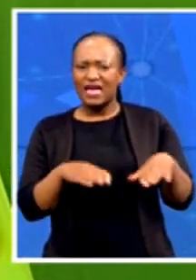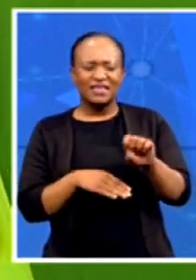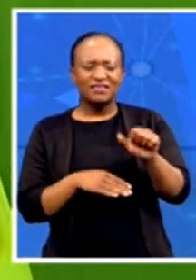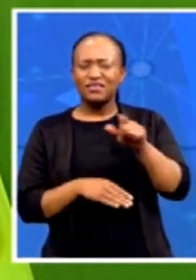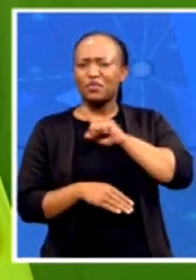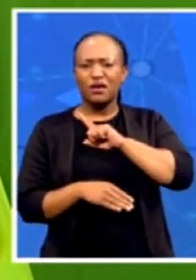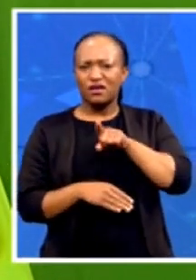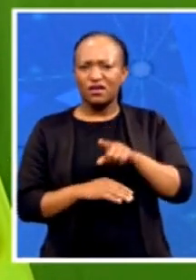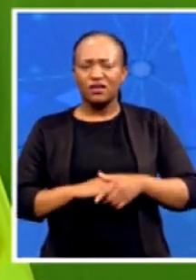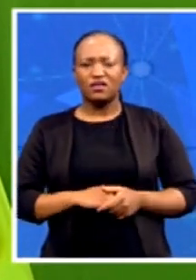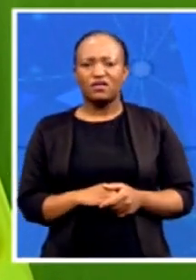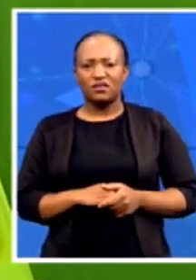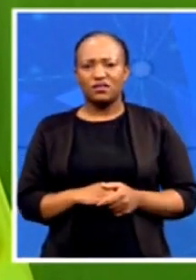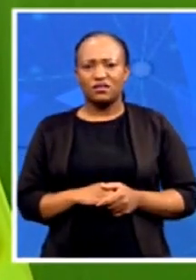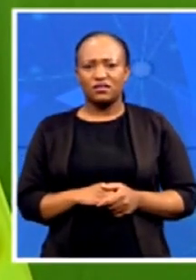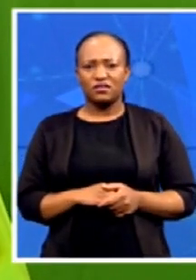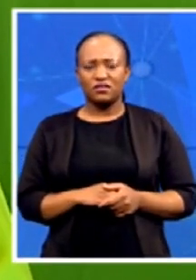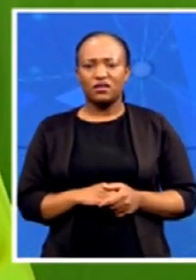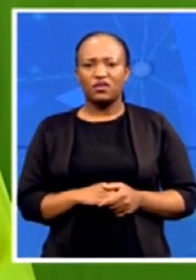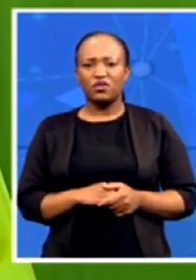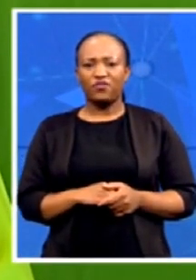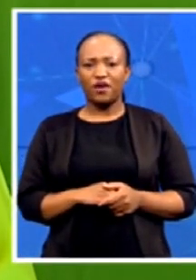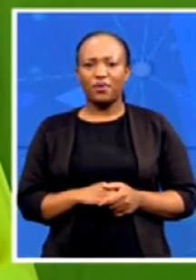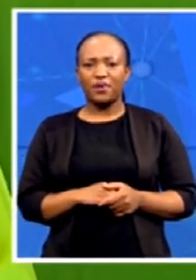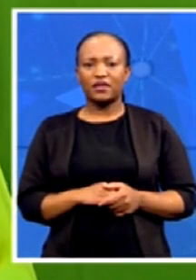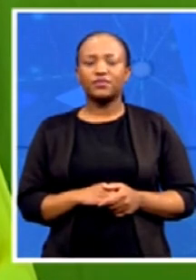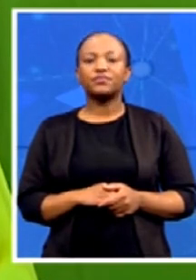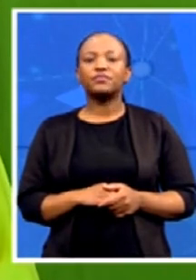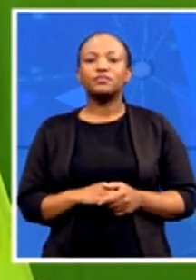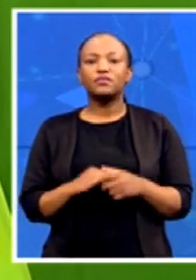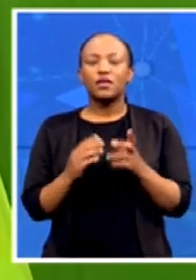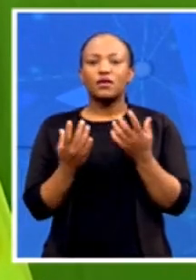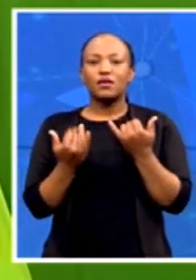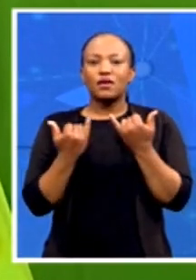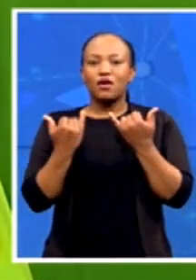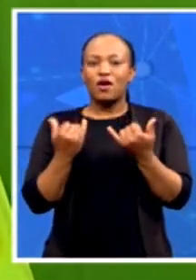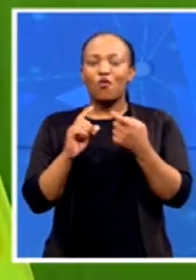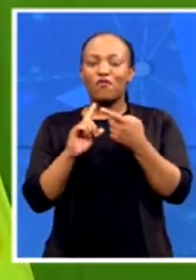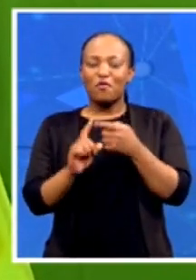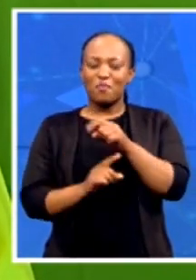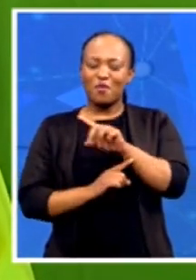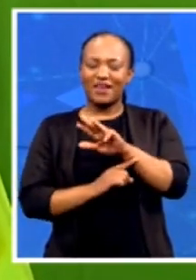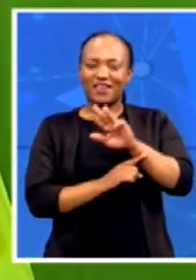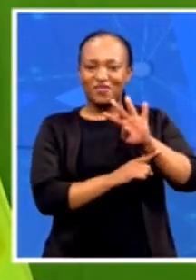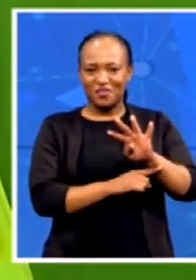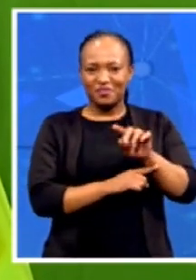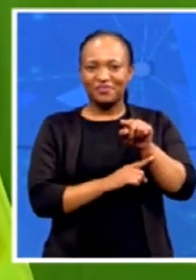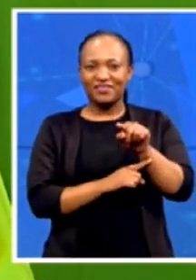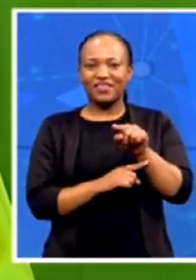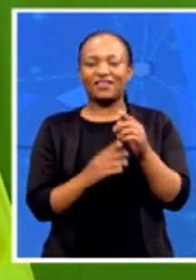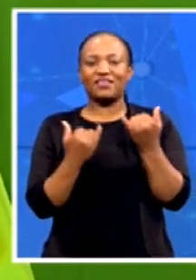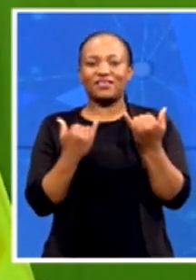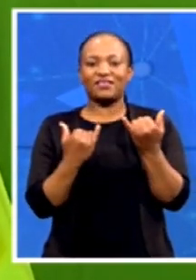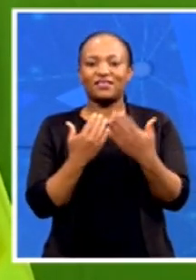We are placed as a party that since 1994, we're the only party, we're the last hope for this